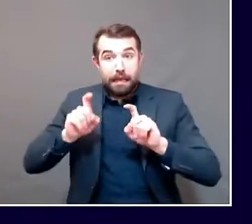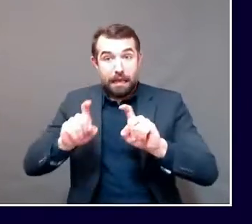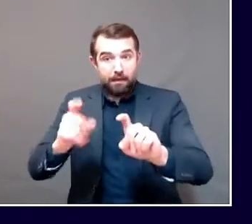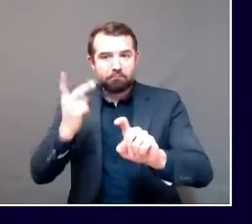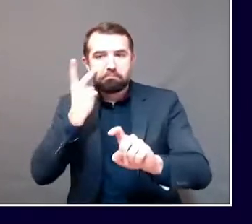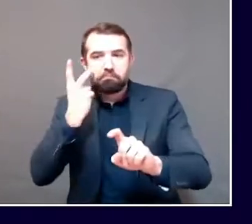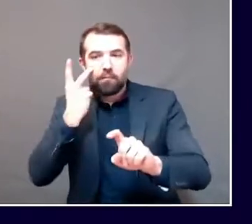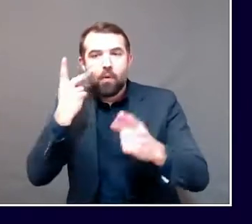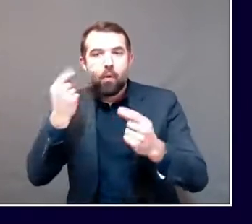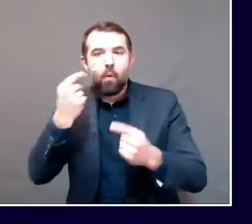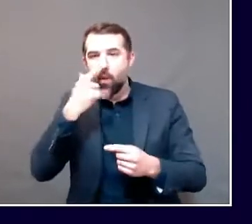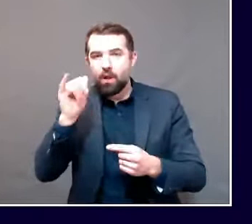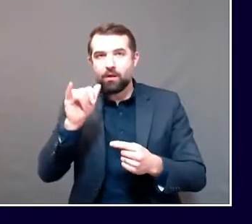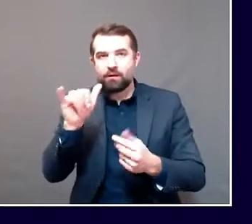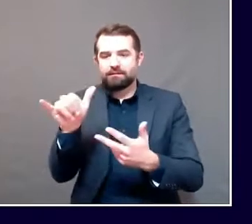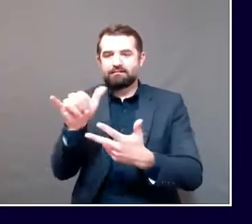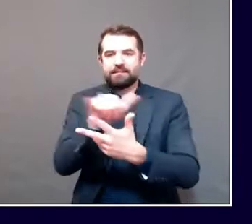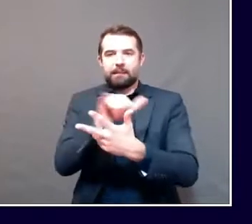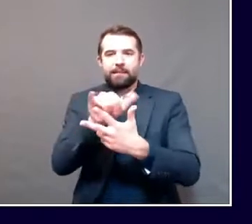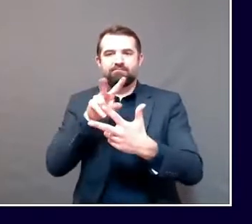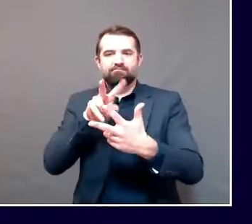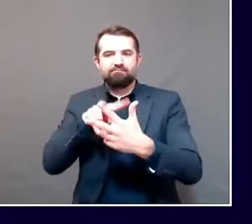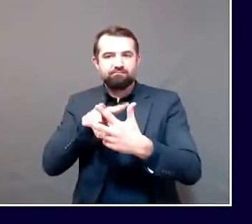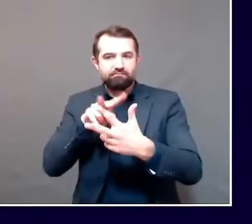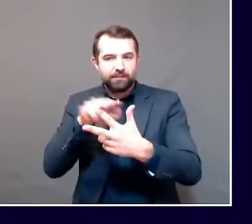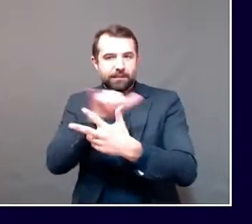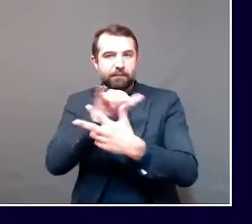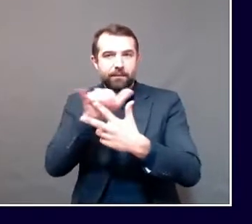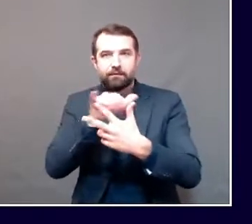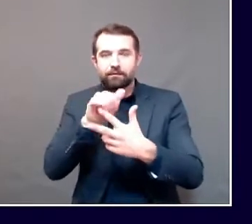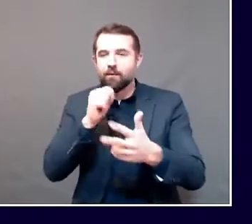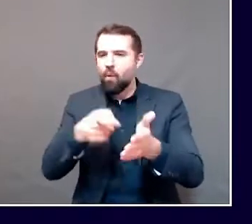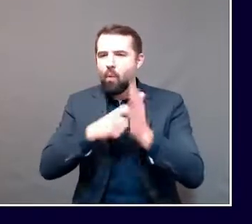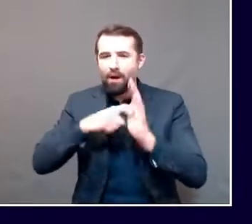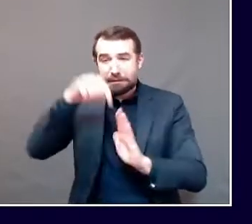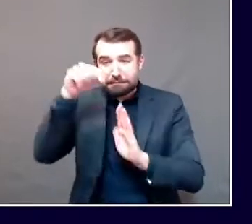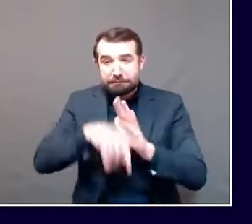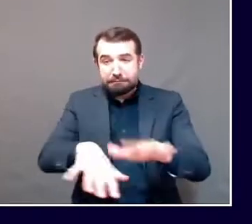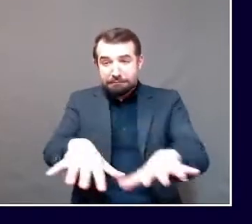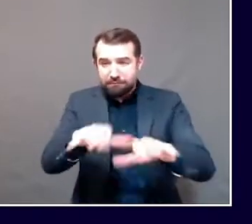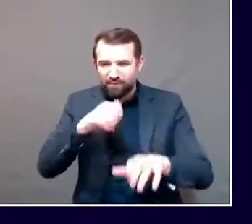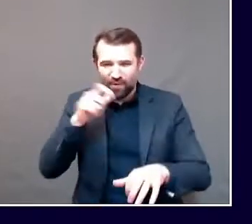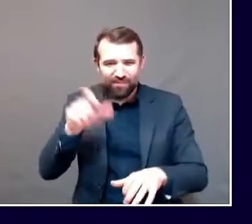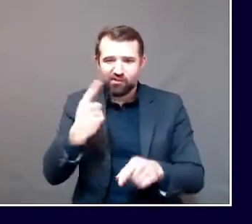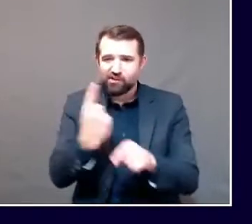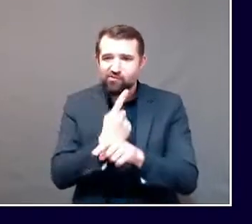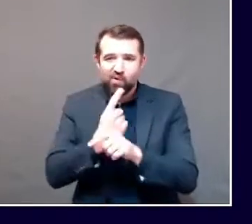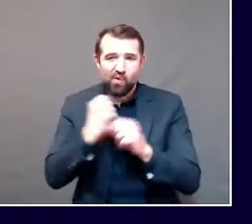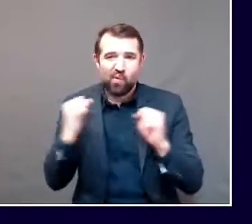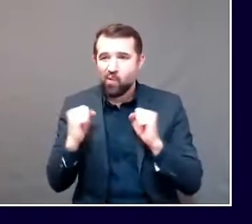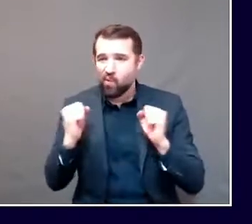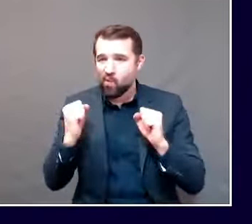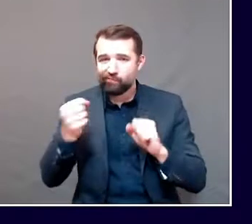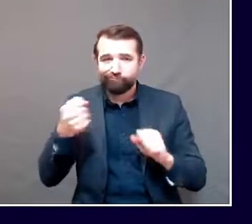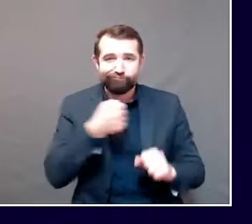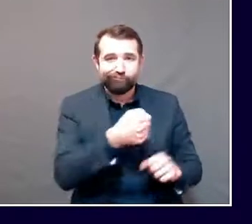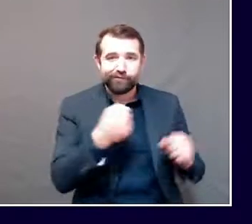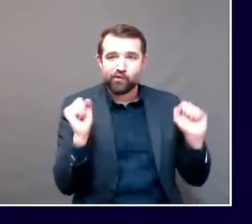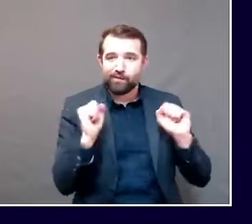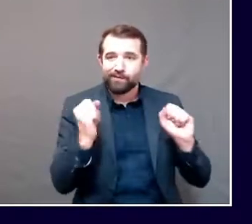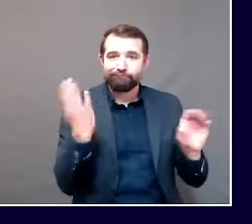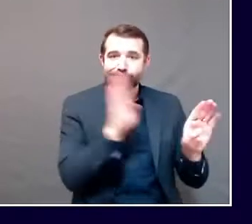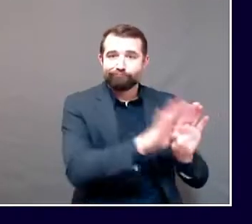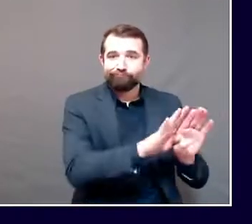it too does not require this ultra cold storage environment, making it one that could be particularly useful in